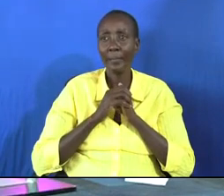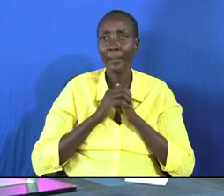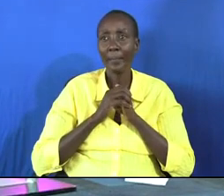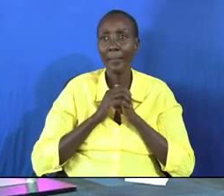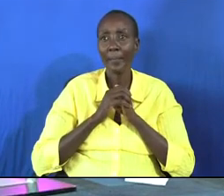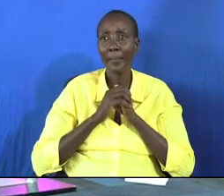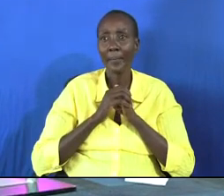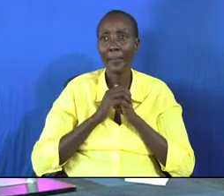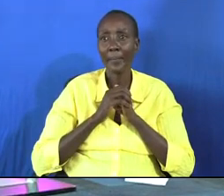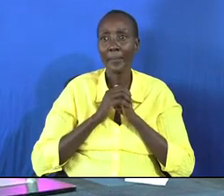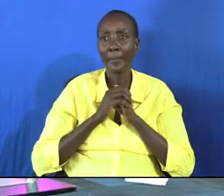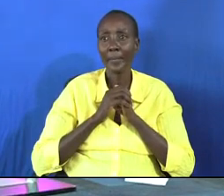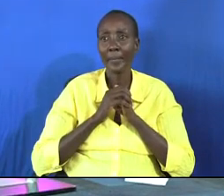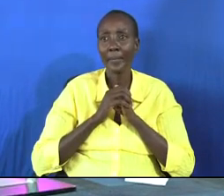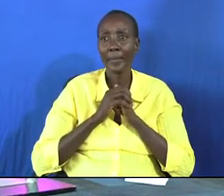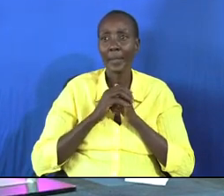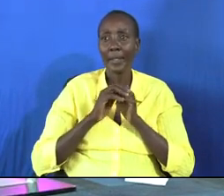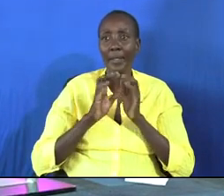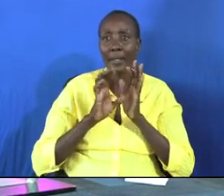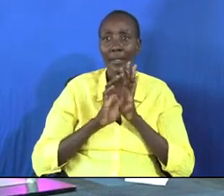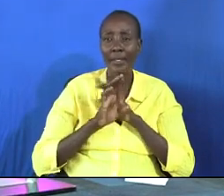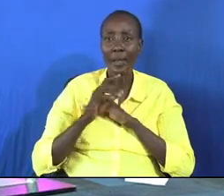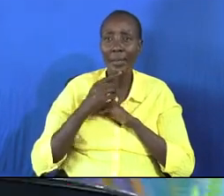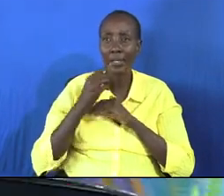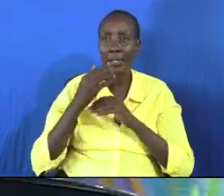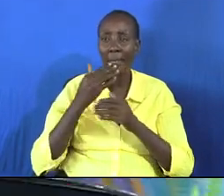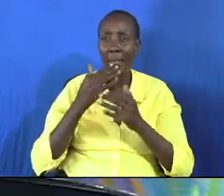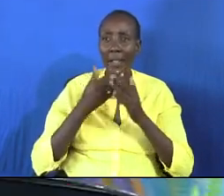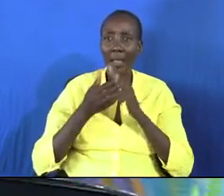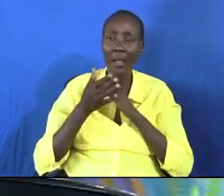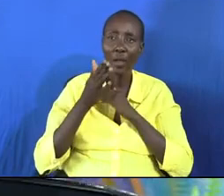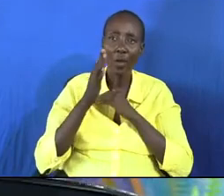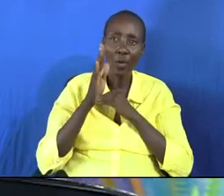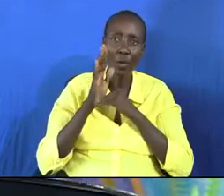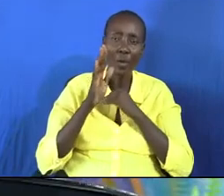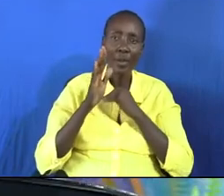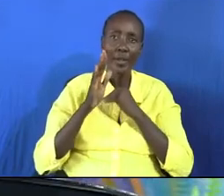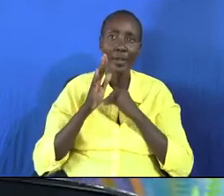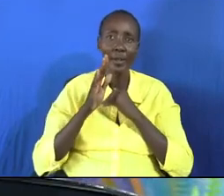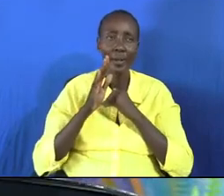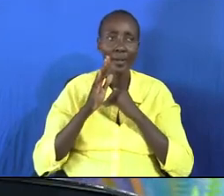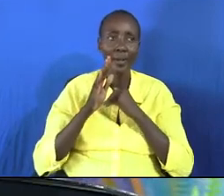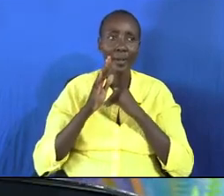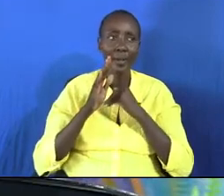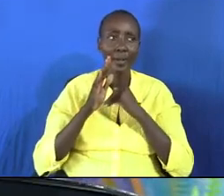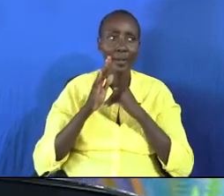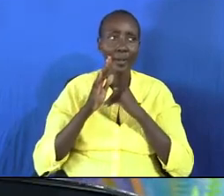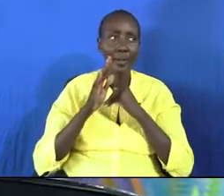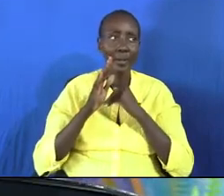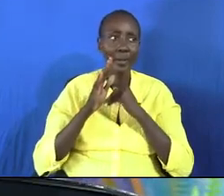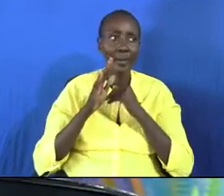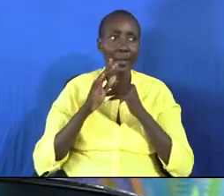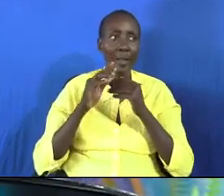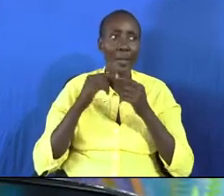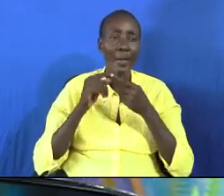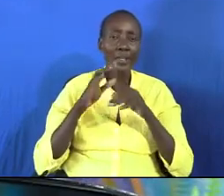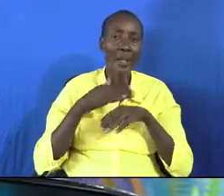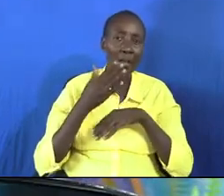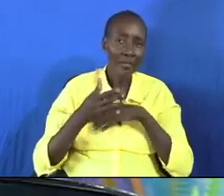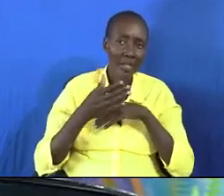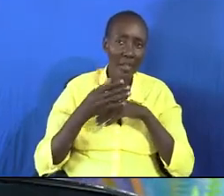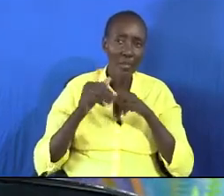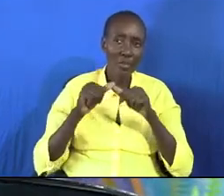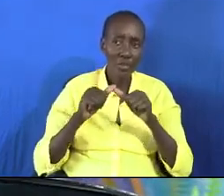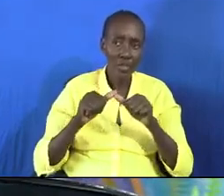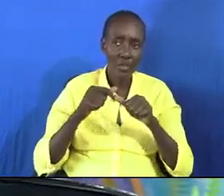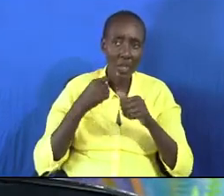It is the chapter which says, eyes have not seen, ears have not had. But after that, it says,